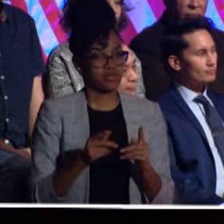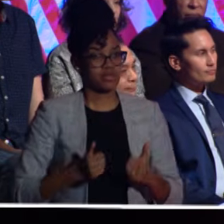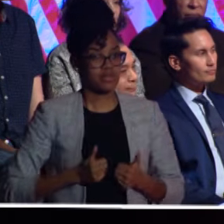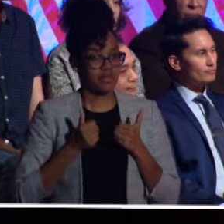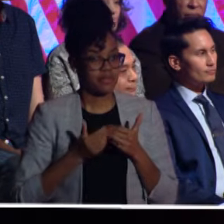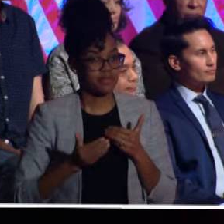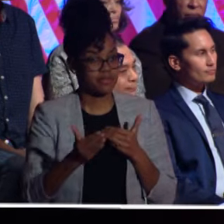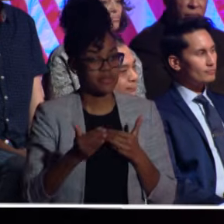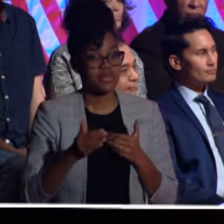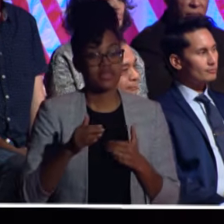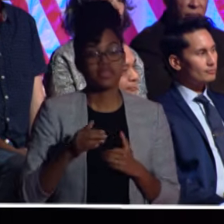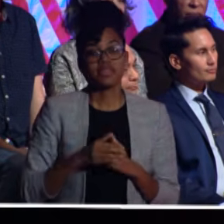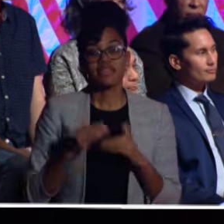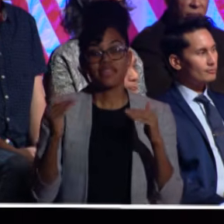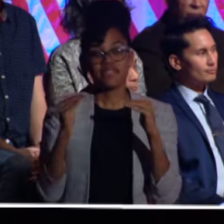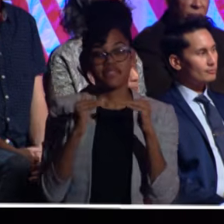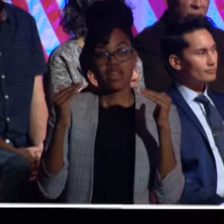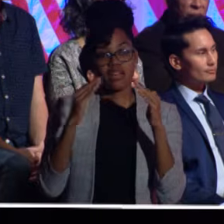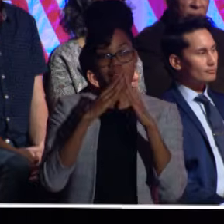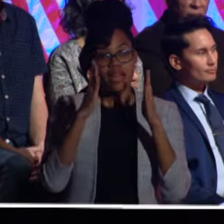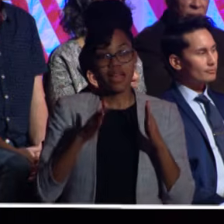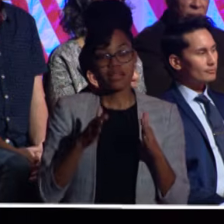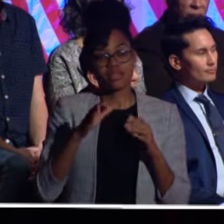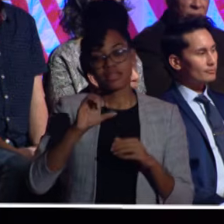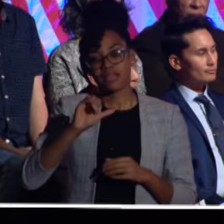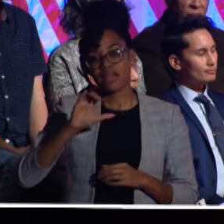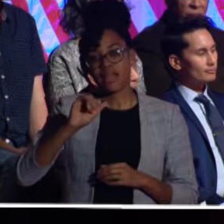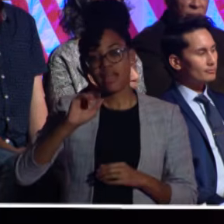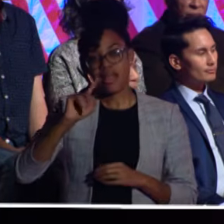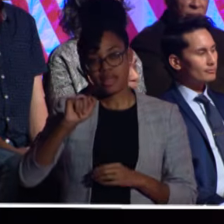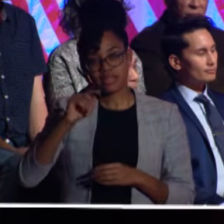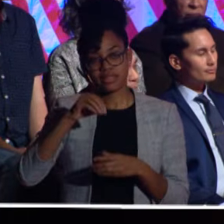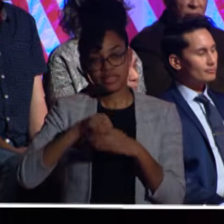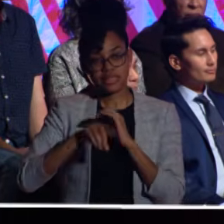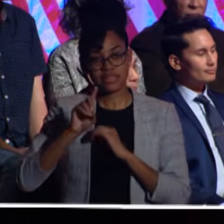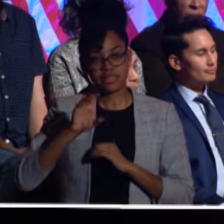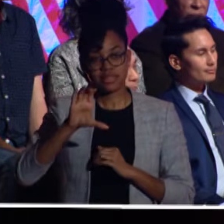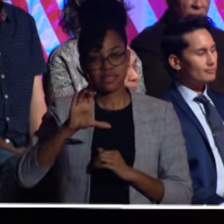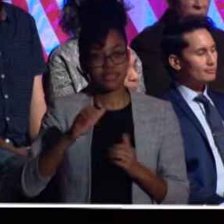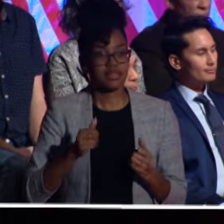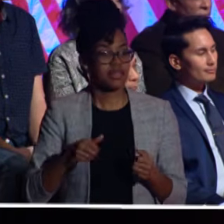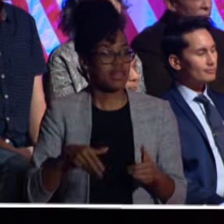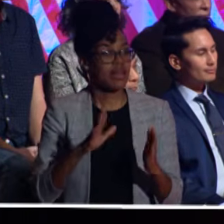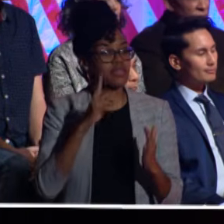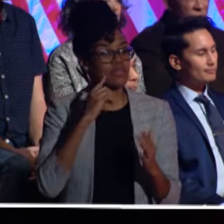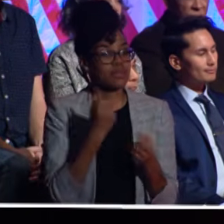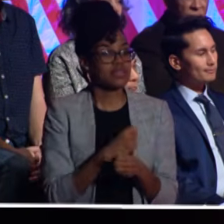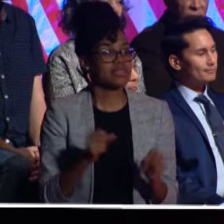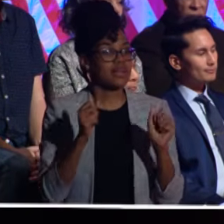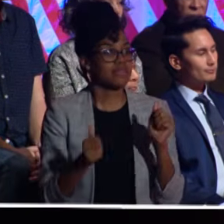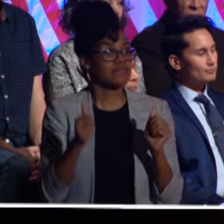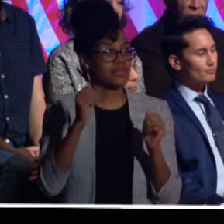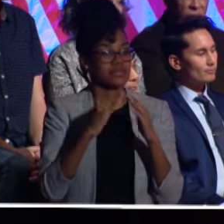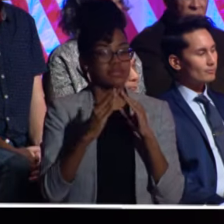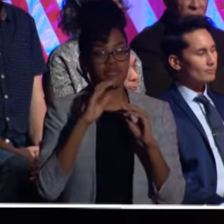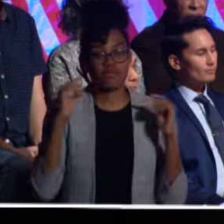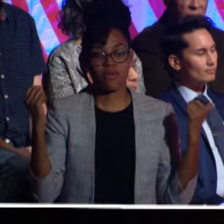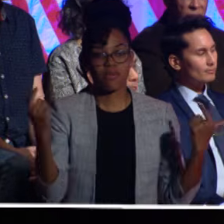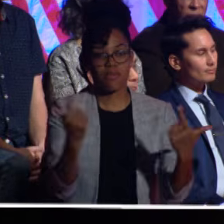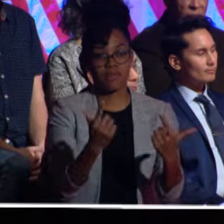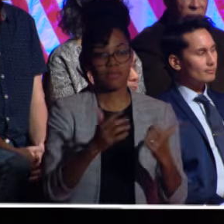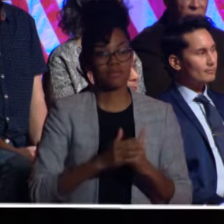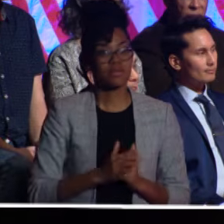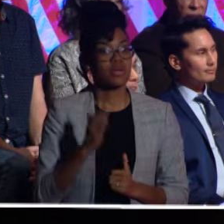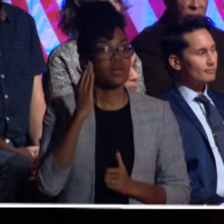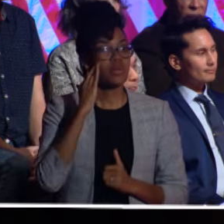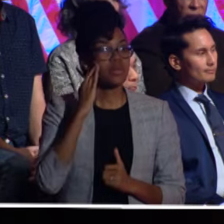housing, education, and employment for some residents and build a safer, stronger city for all. We know that Councilmember White